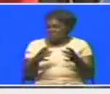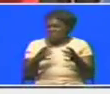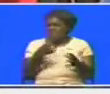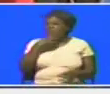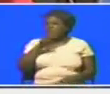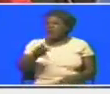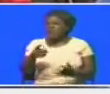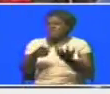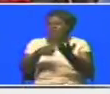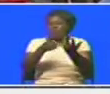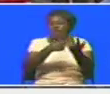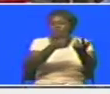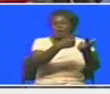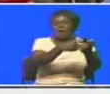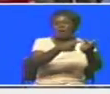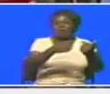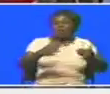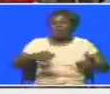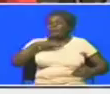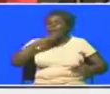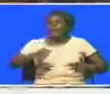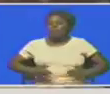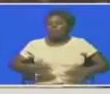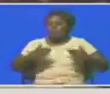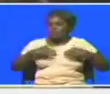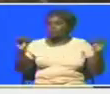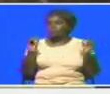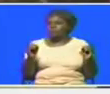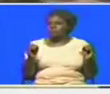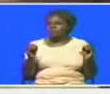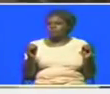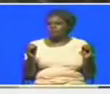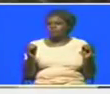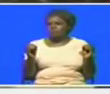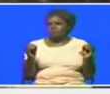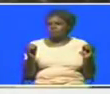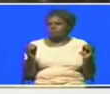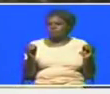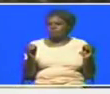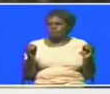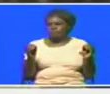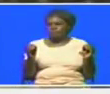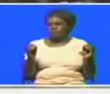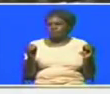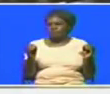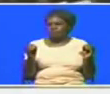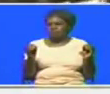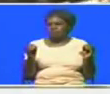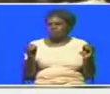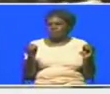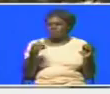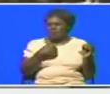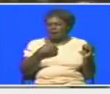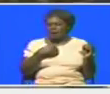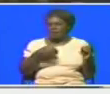to count or even to reveal the number of the dead. In the military, we are to call CIMIC to aid